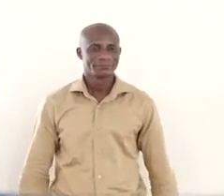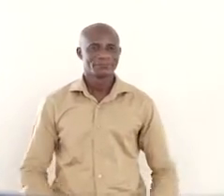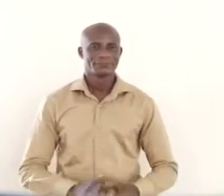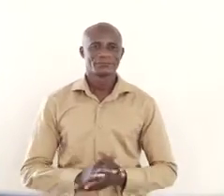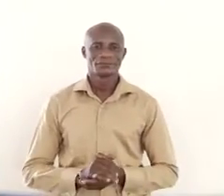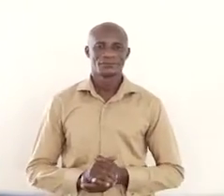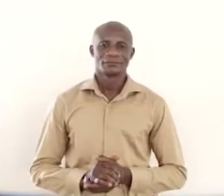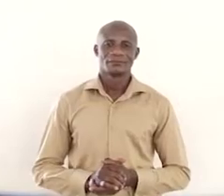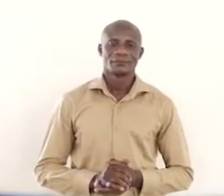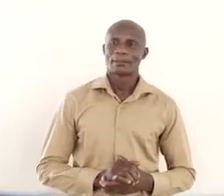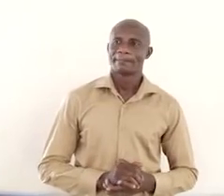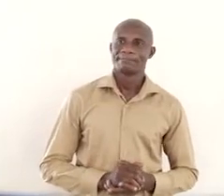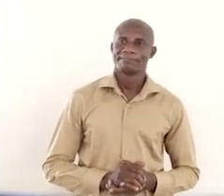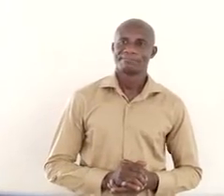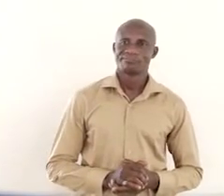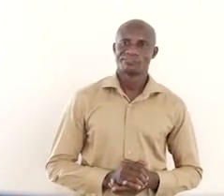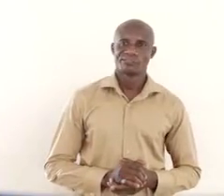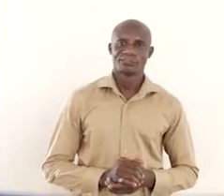de chumevegevege.